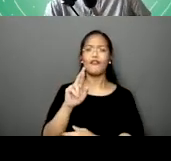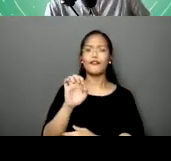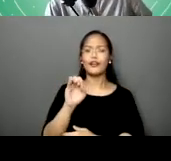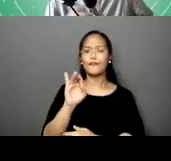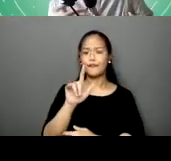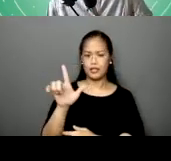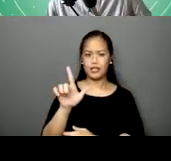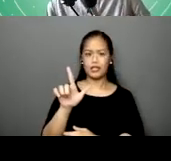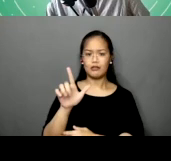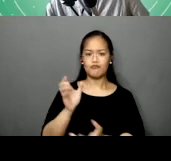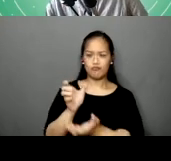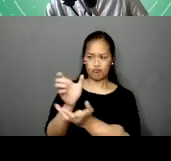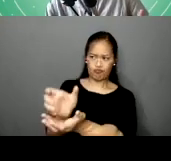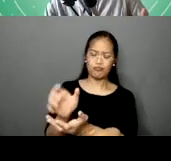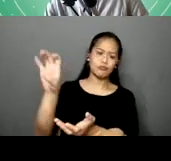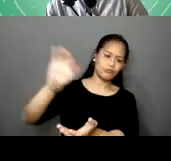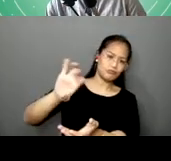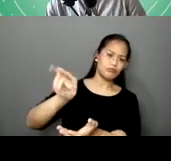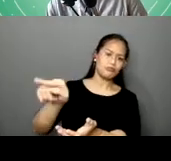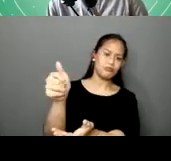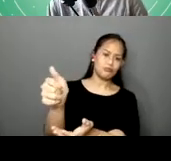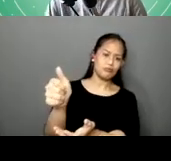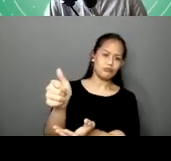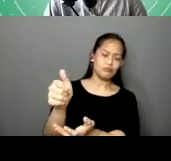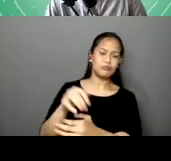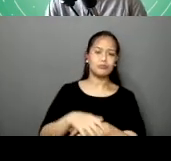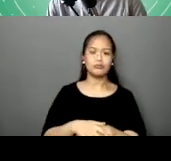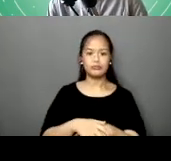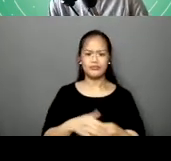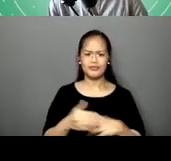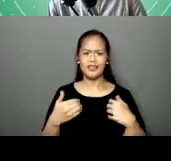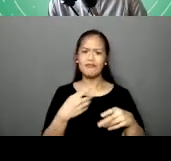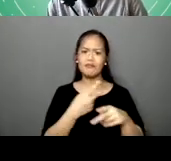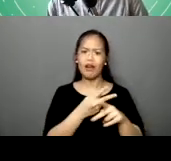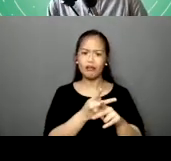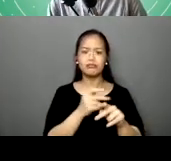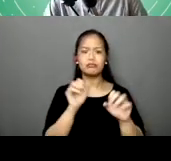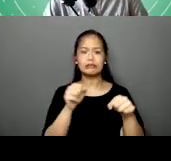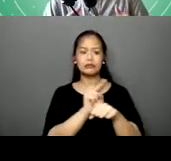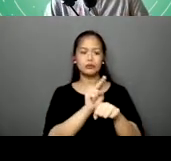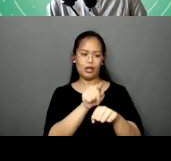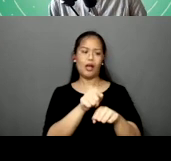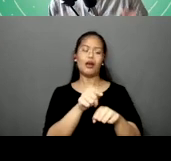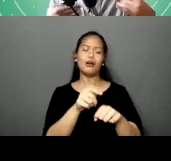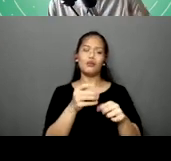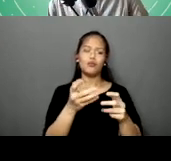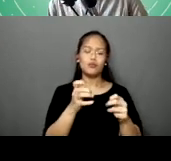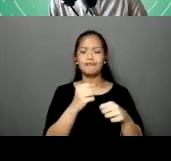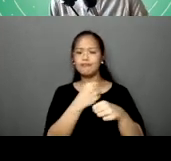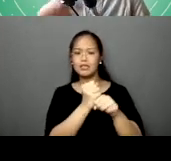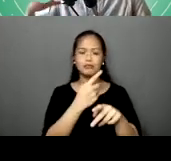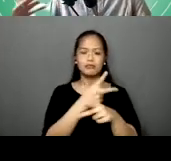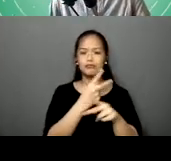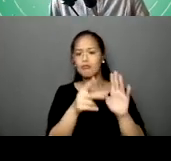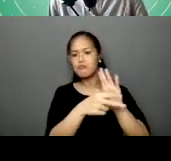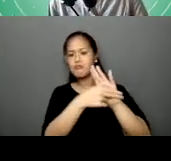that rather than marketing a product that was marked for disposal, consumption then disposal, they created a branding that tried to attempt